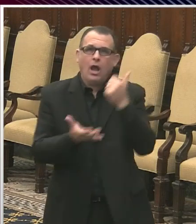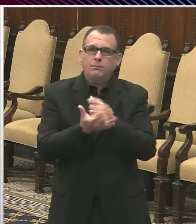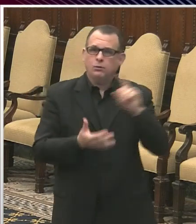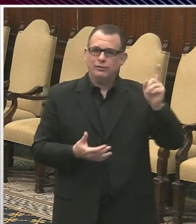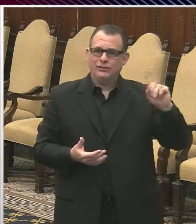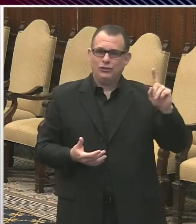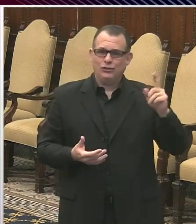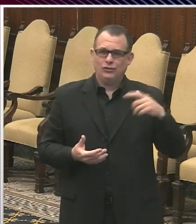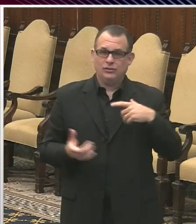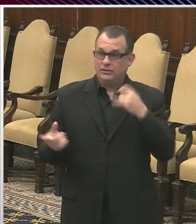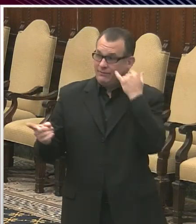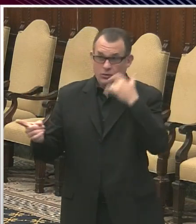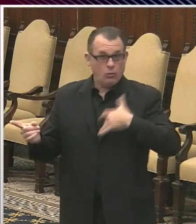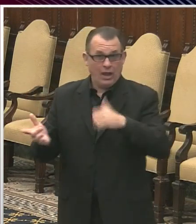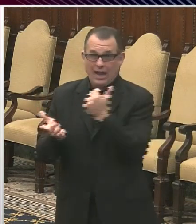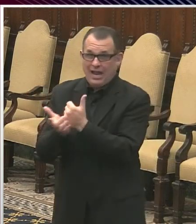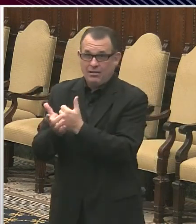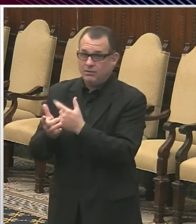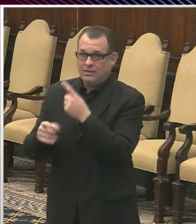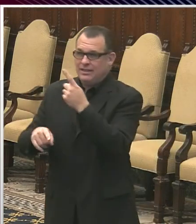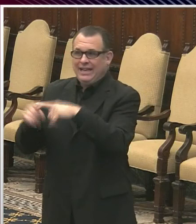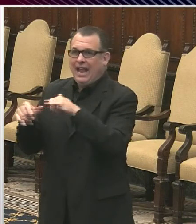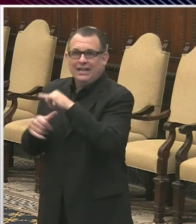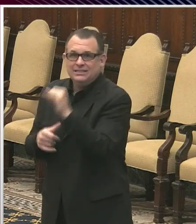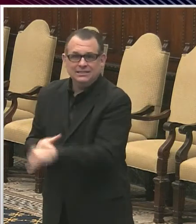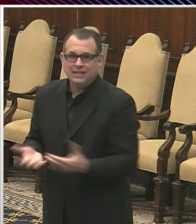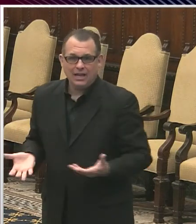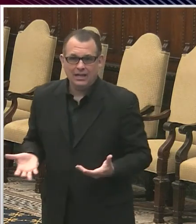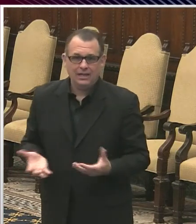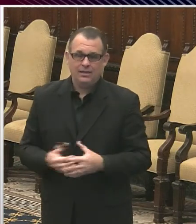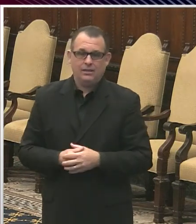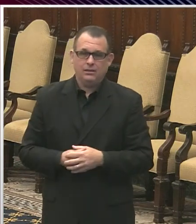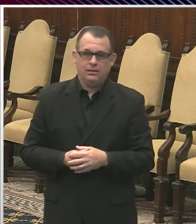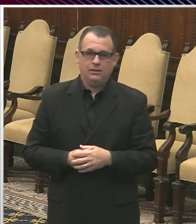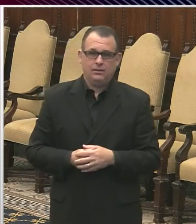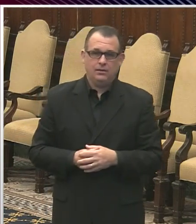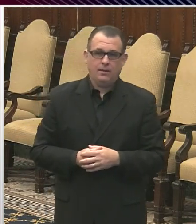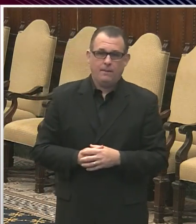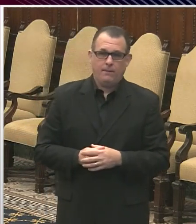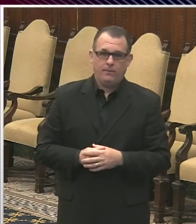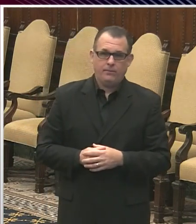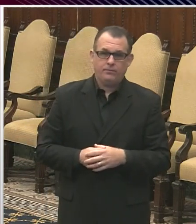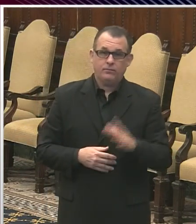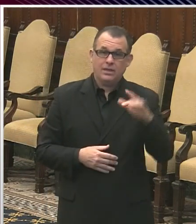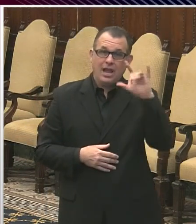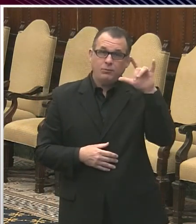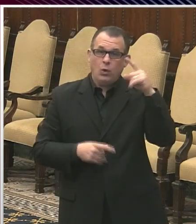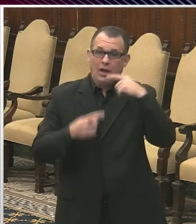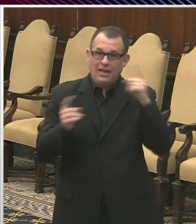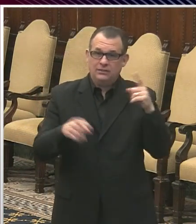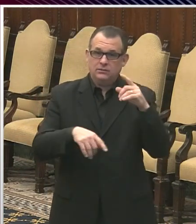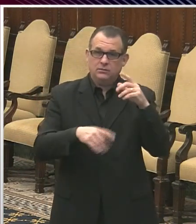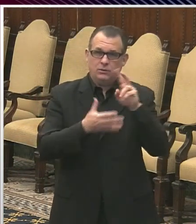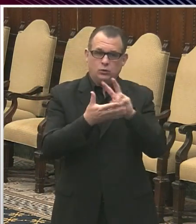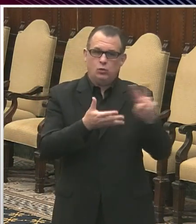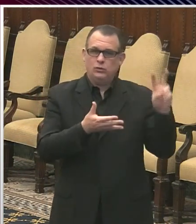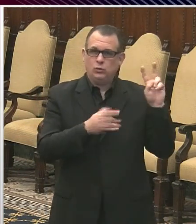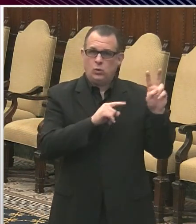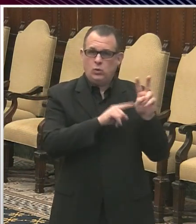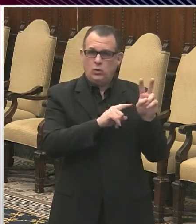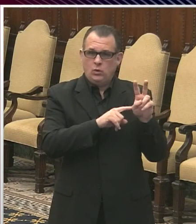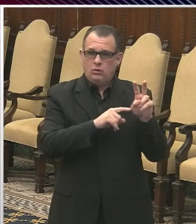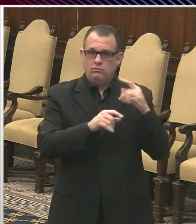to be in the terminals. Correct. So the airport issued a regulation 2 weeks ago that was to go into effect on